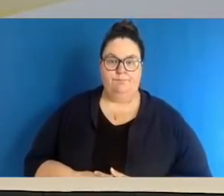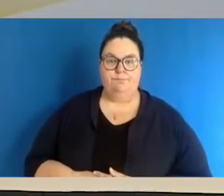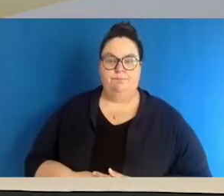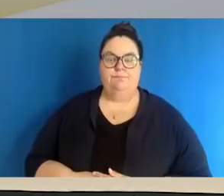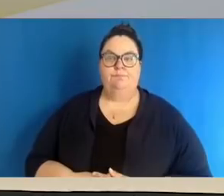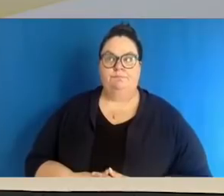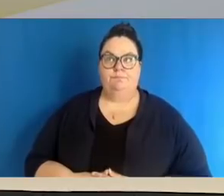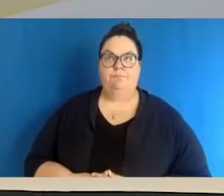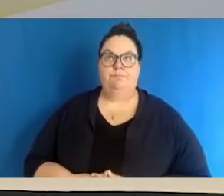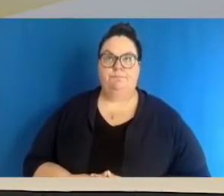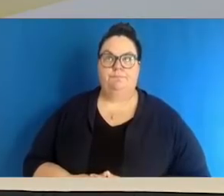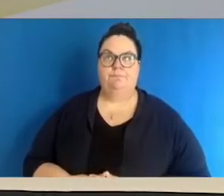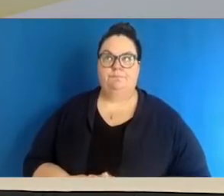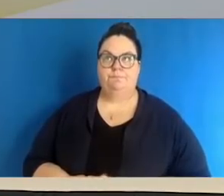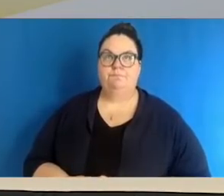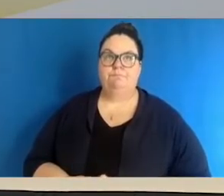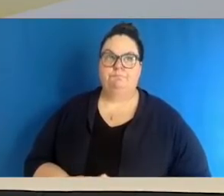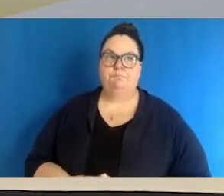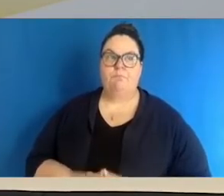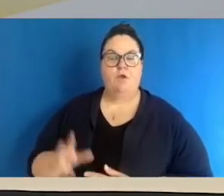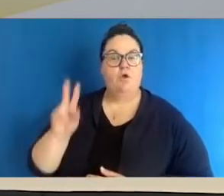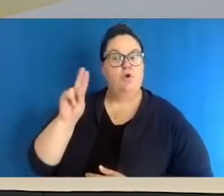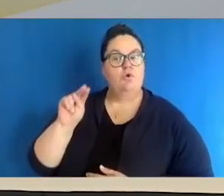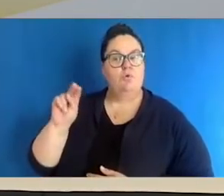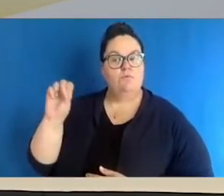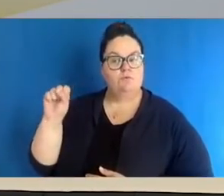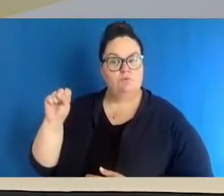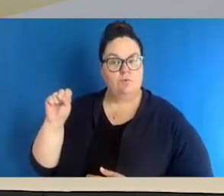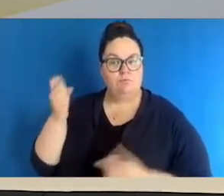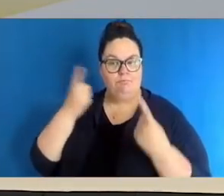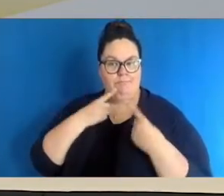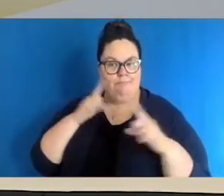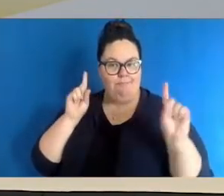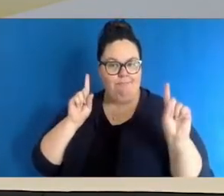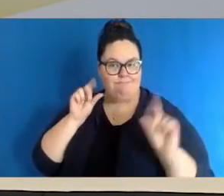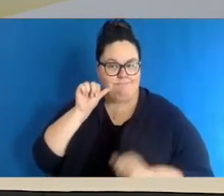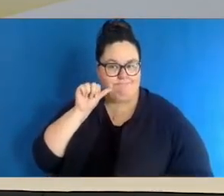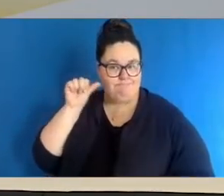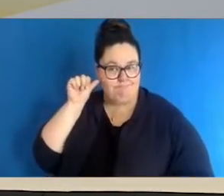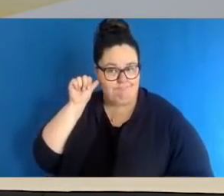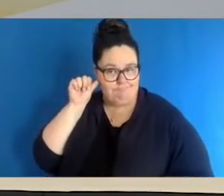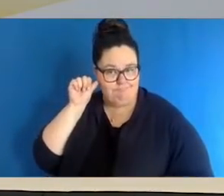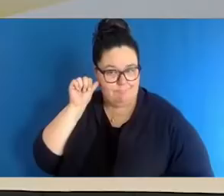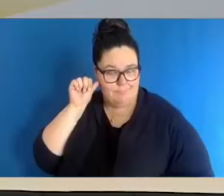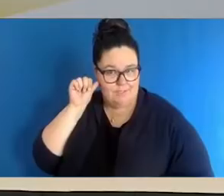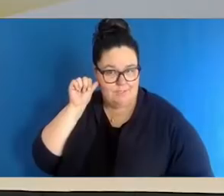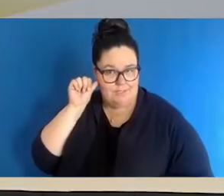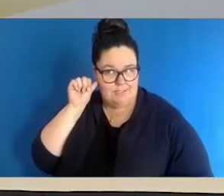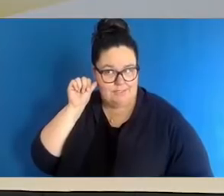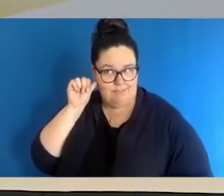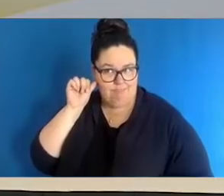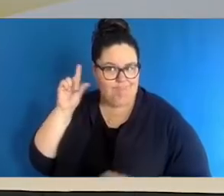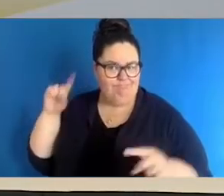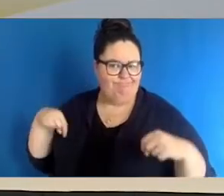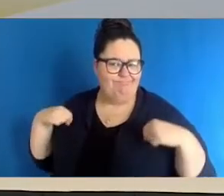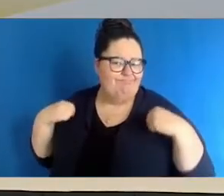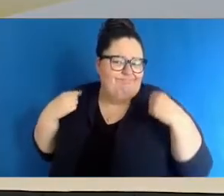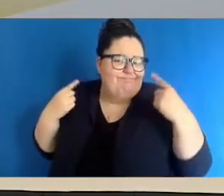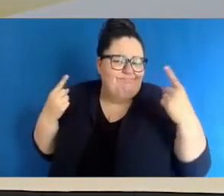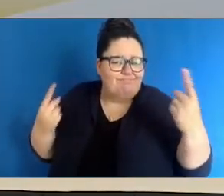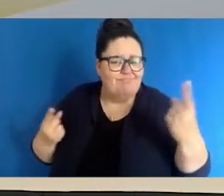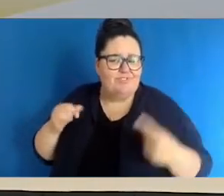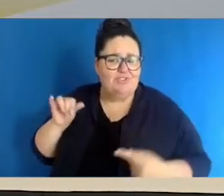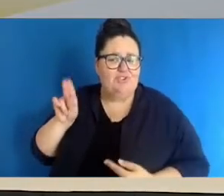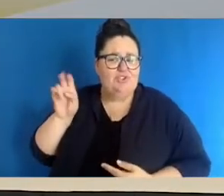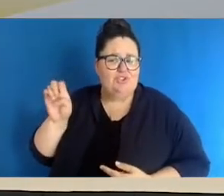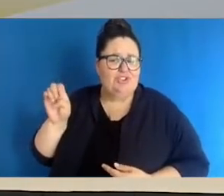What Nova Scotia implemented or announced yesterday is really something in part that we've been doing since June,